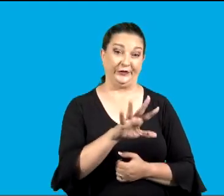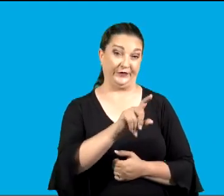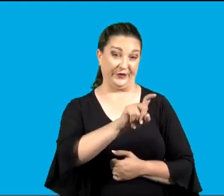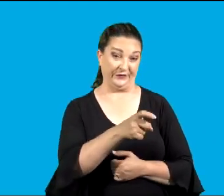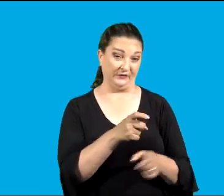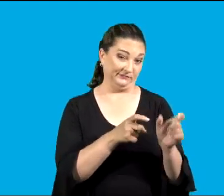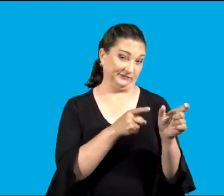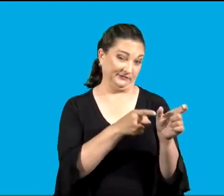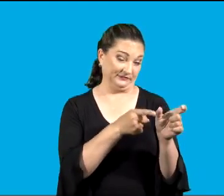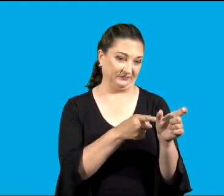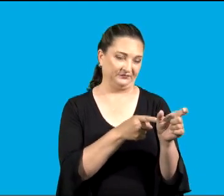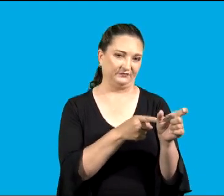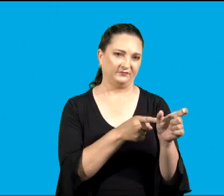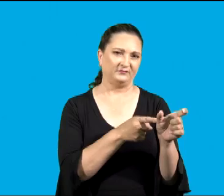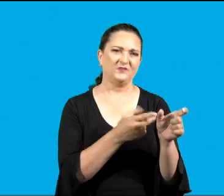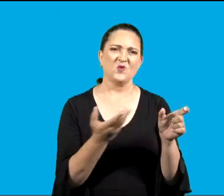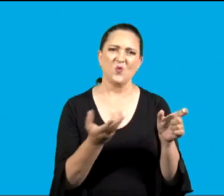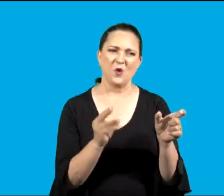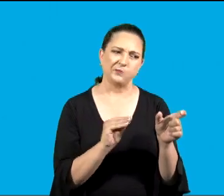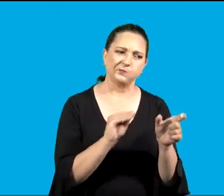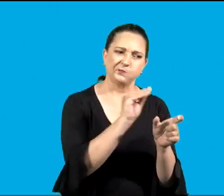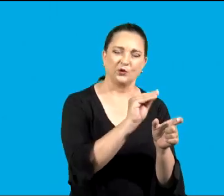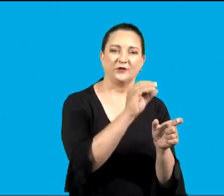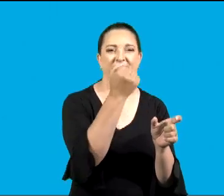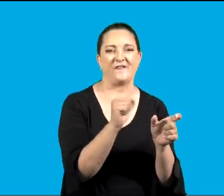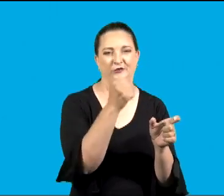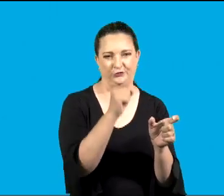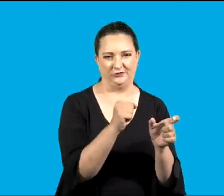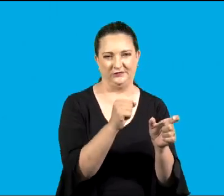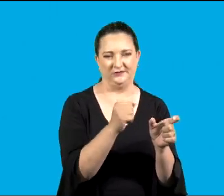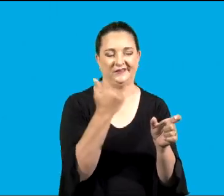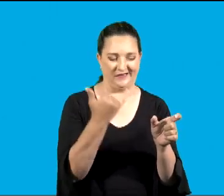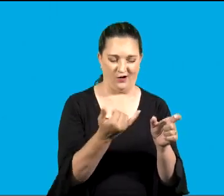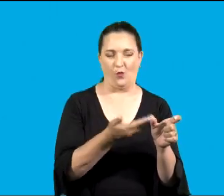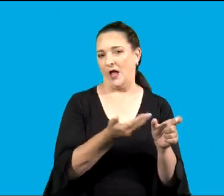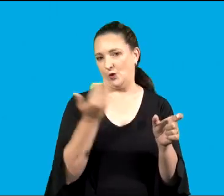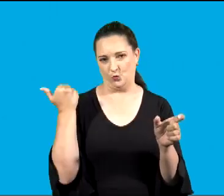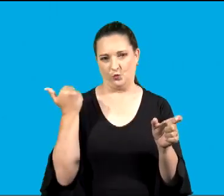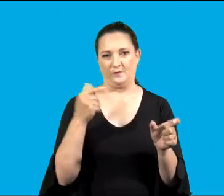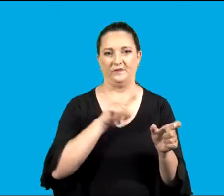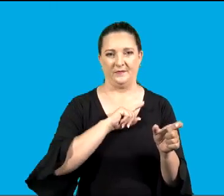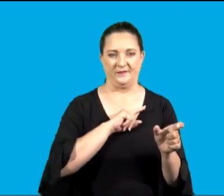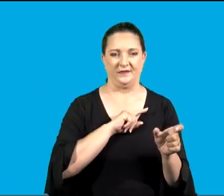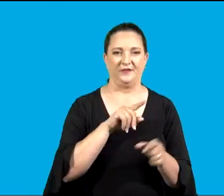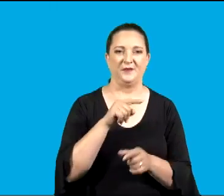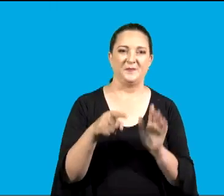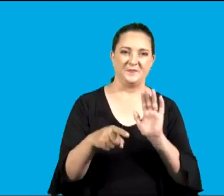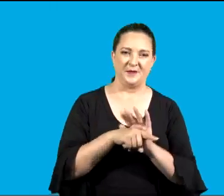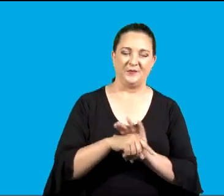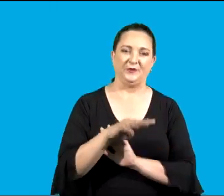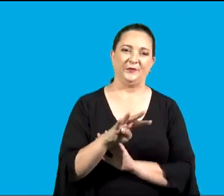45,000, is an amount that was in the factory. So, we are coming here and we're going to take it out. We take that one